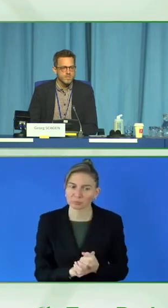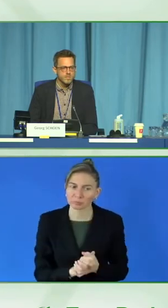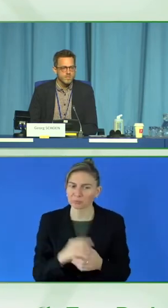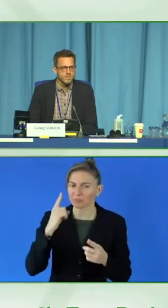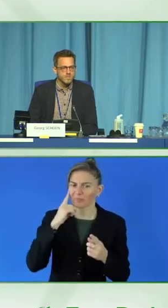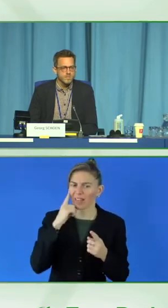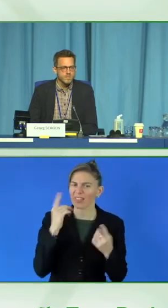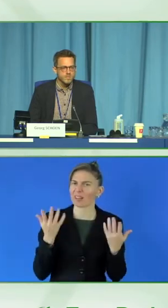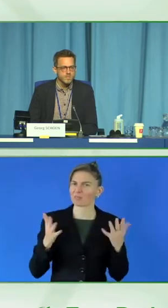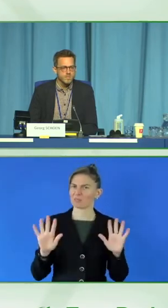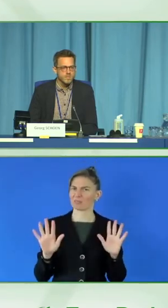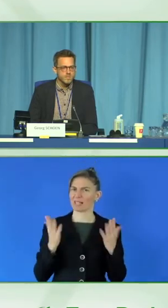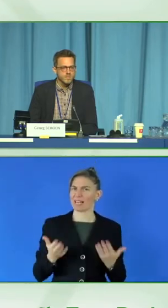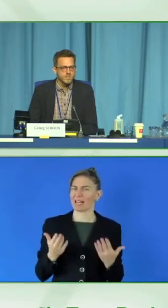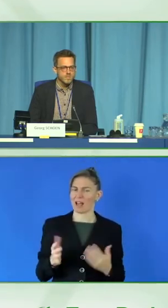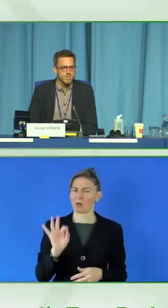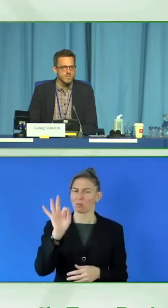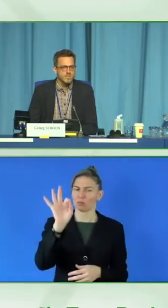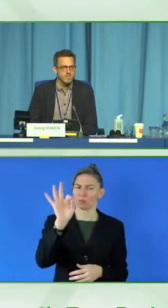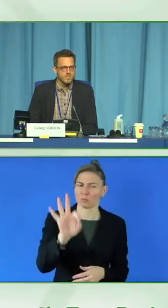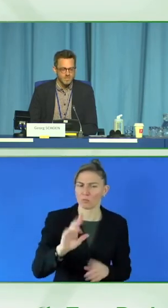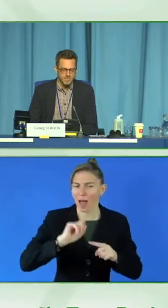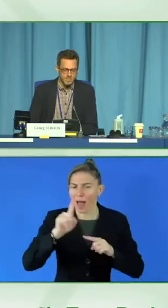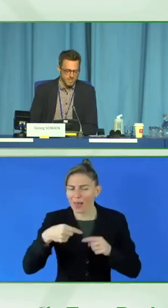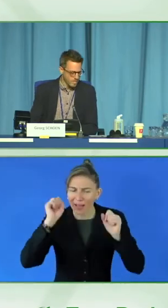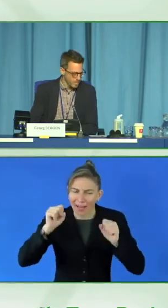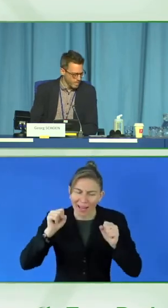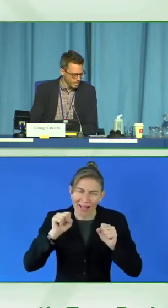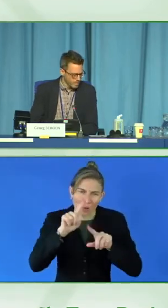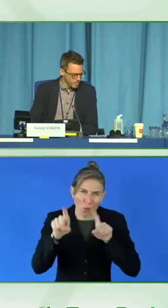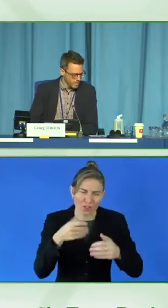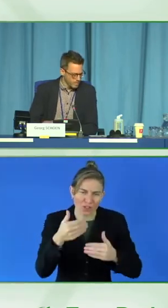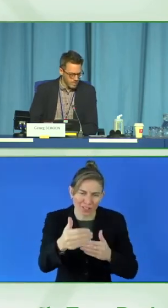what Omidyar is doing here, and then we'll take more questions.